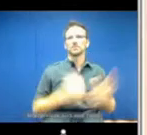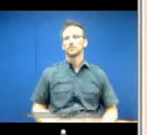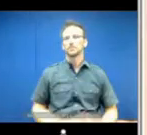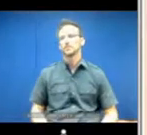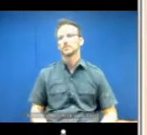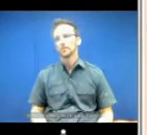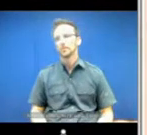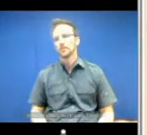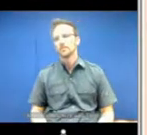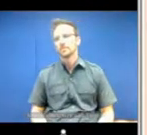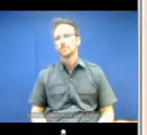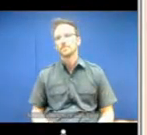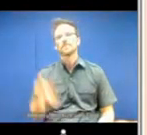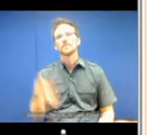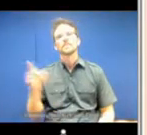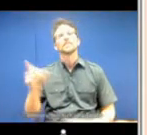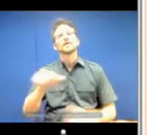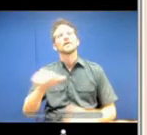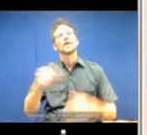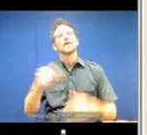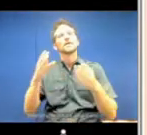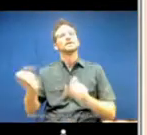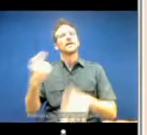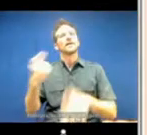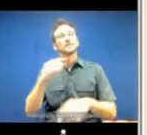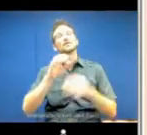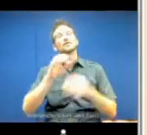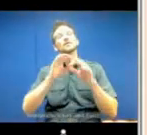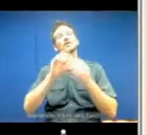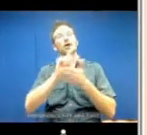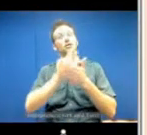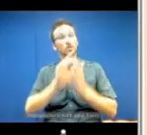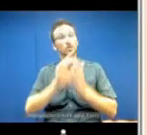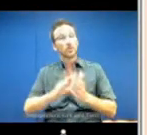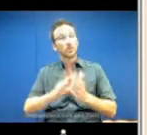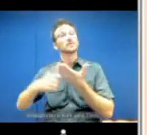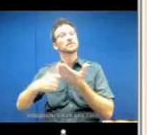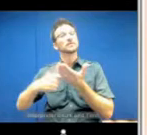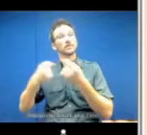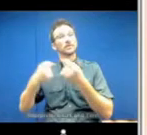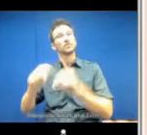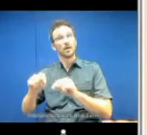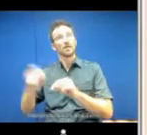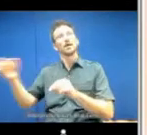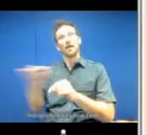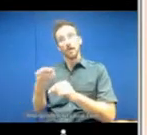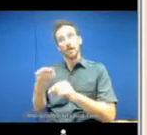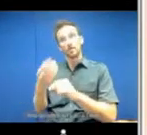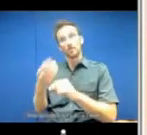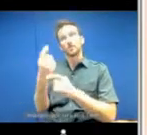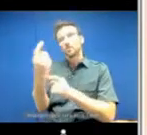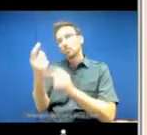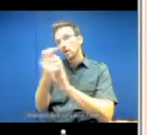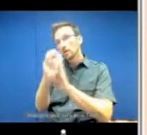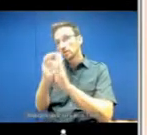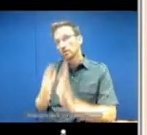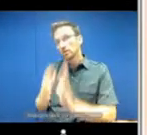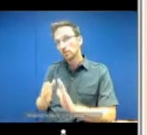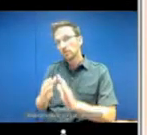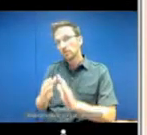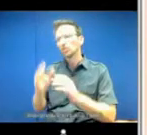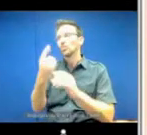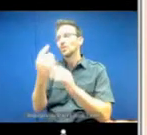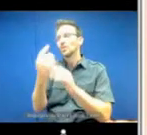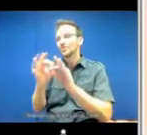And Jenna has suggested that attorneys often try to hire one interpreter for a deposition since they say it will be short,